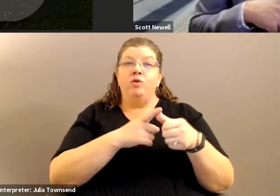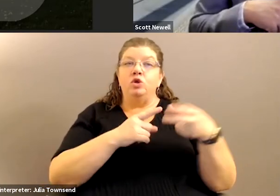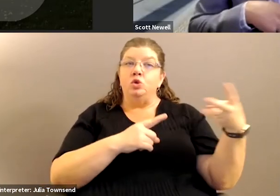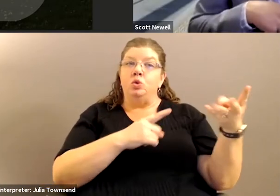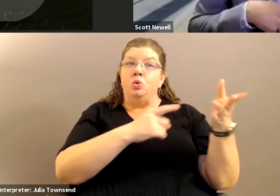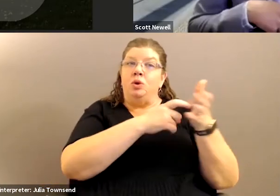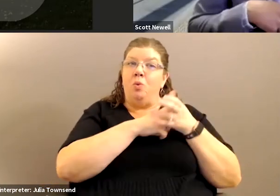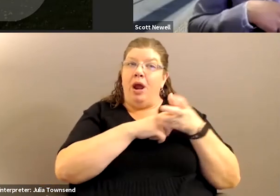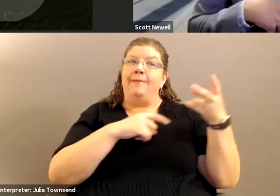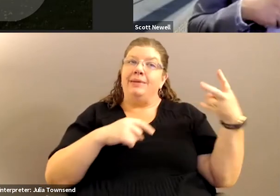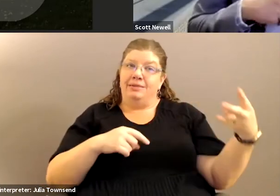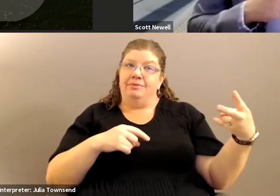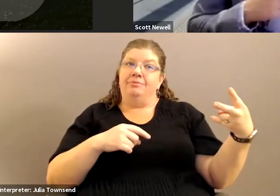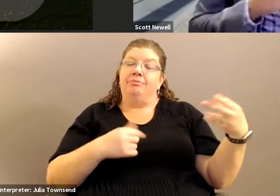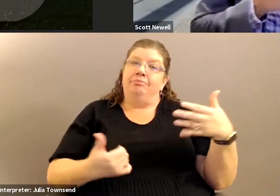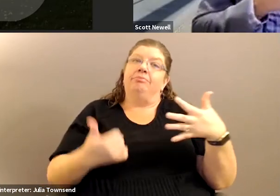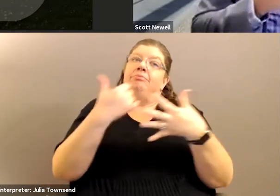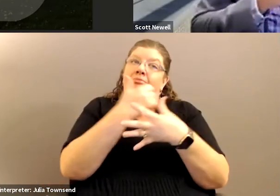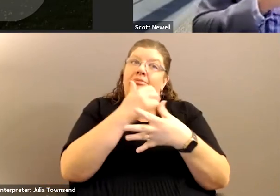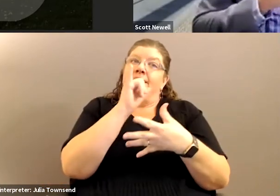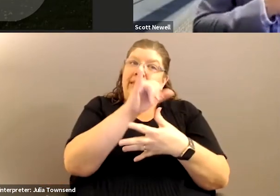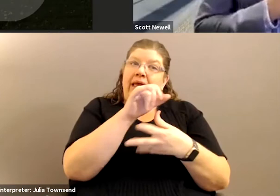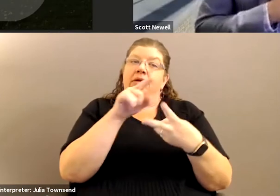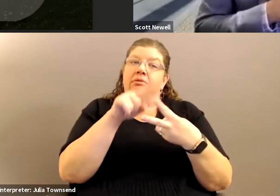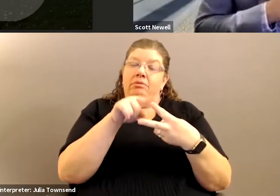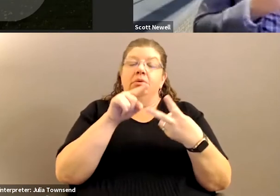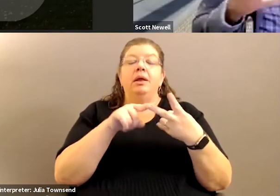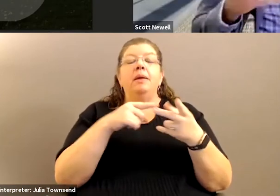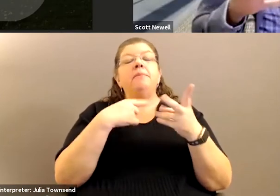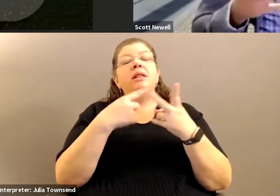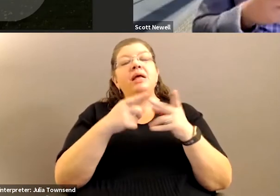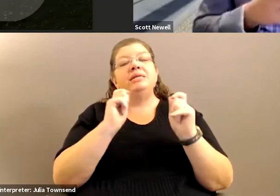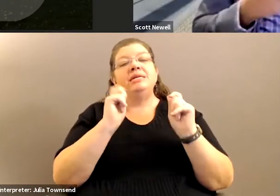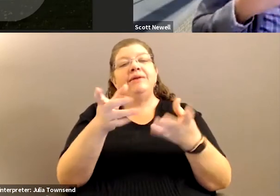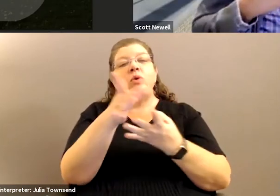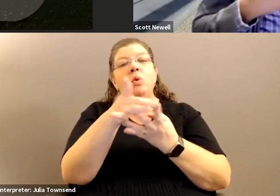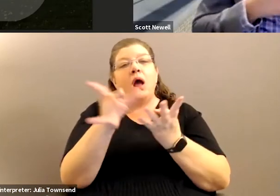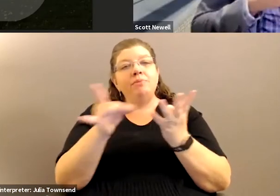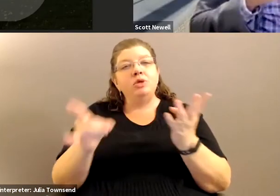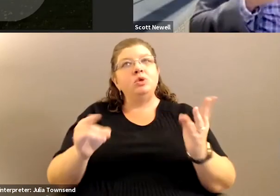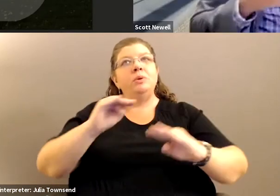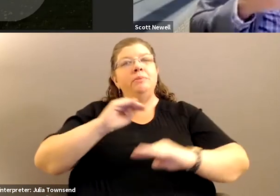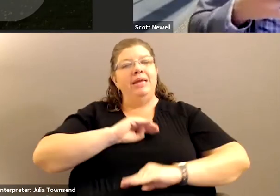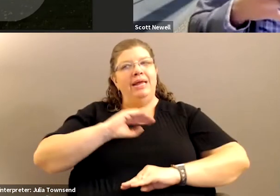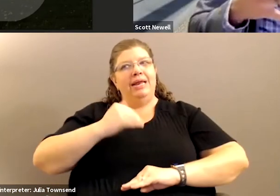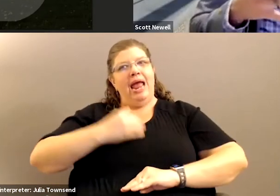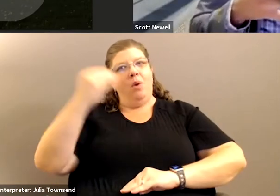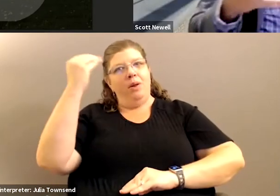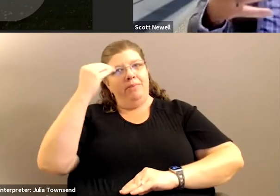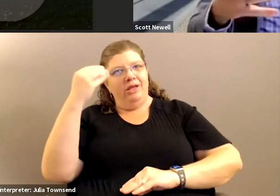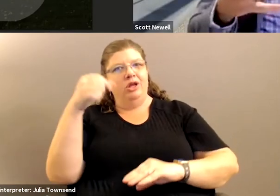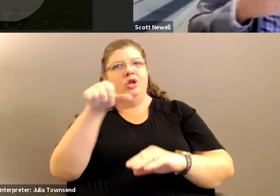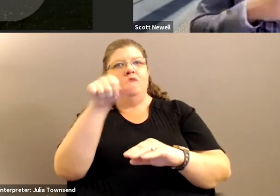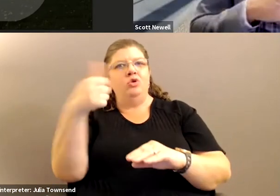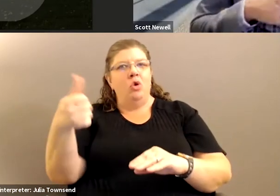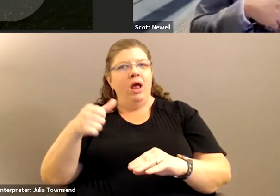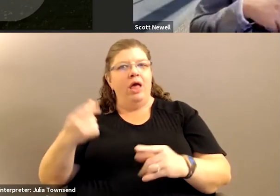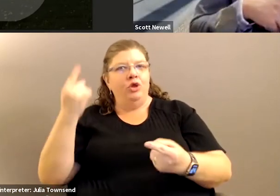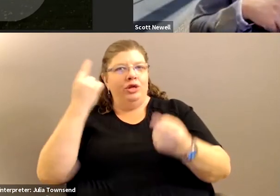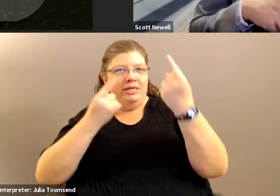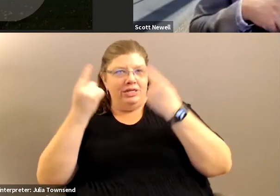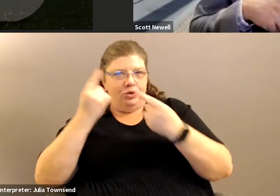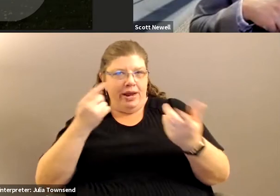first and foremost and then try to give you a couple options that might meet at least in our opinion some of the other considerations out